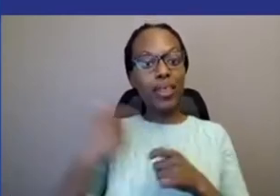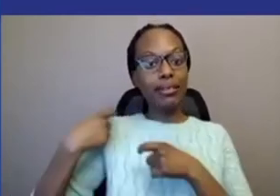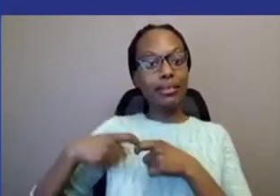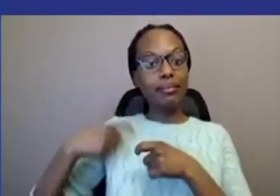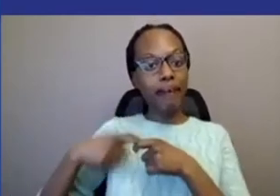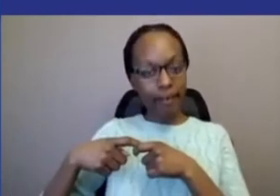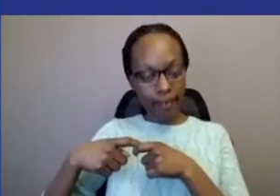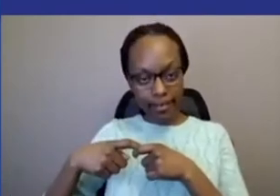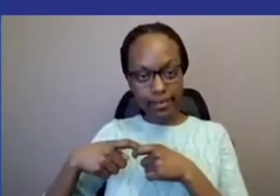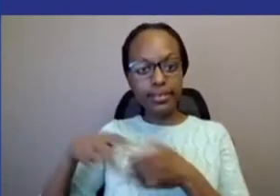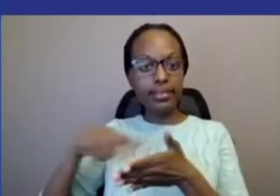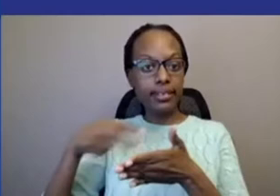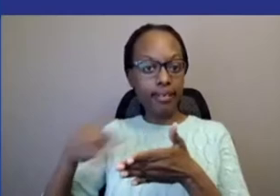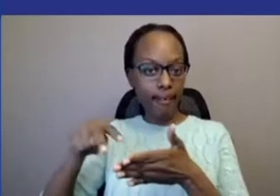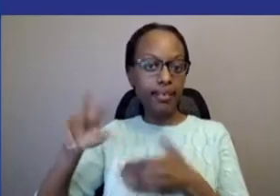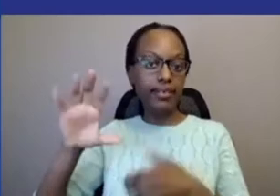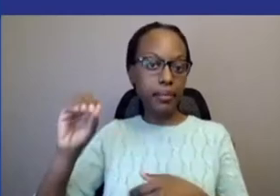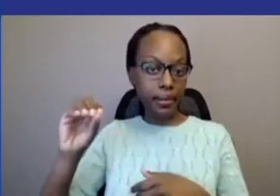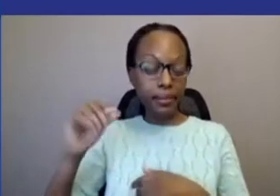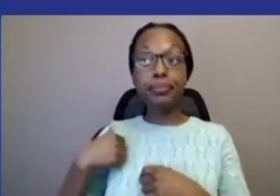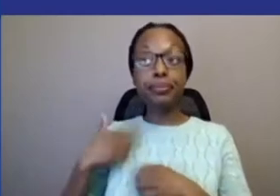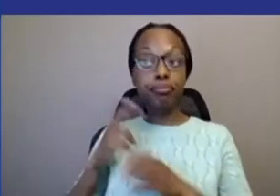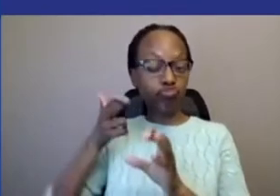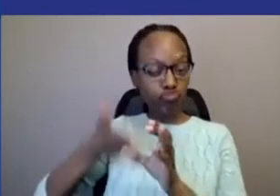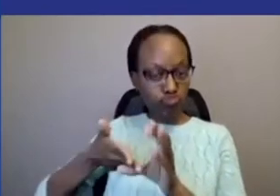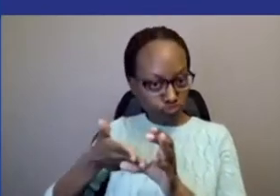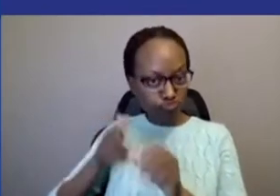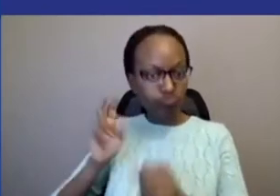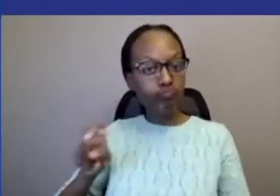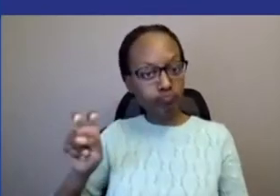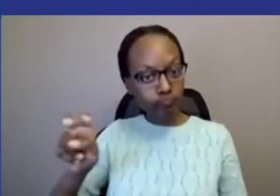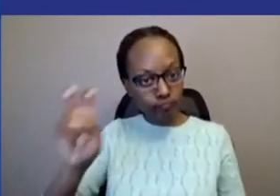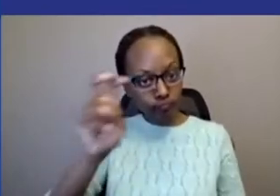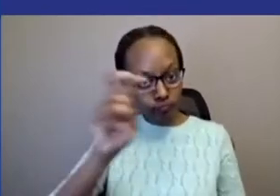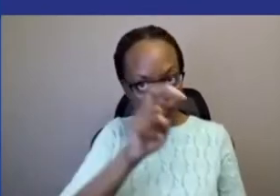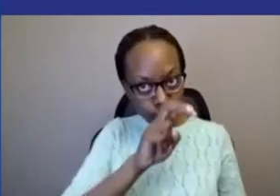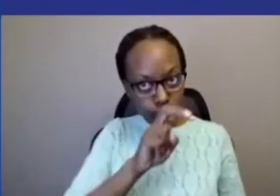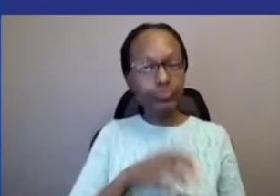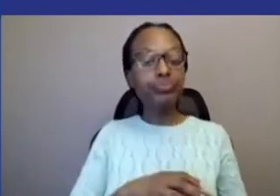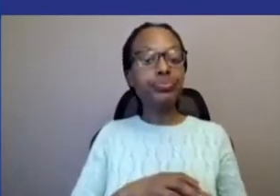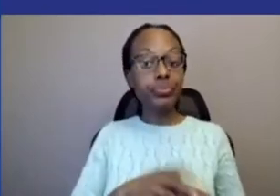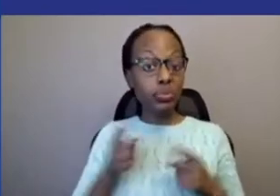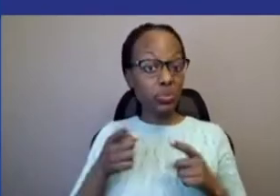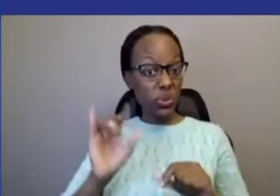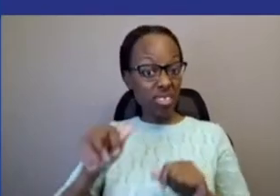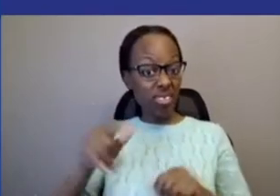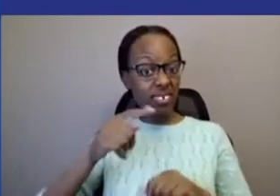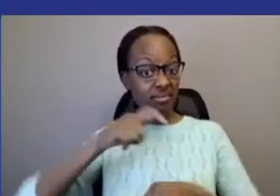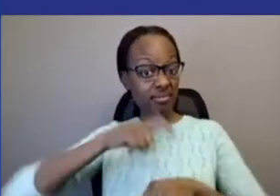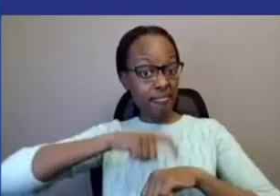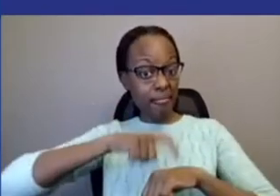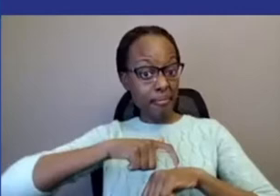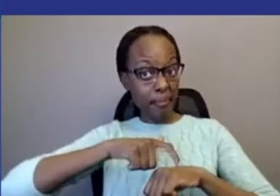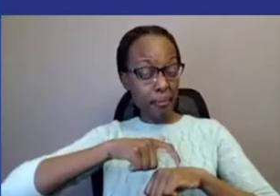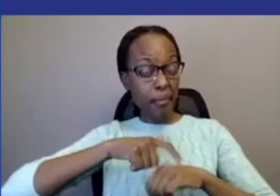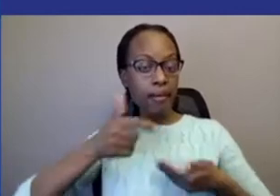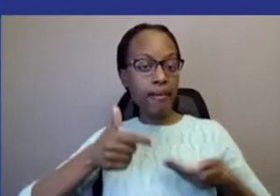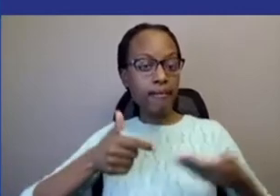company. And I did that. And it was kind of like during that time also, I had gotten another tour